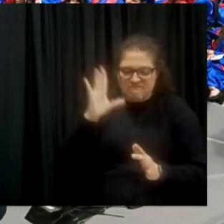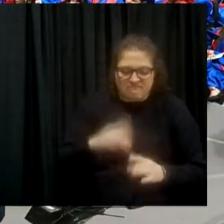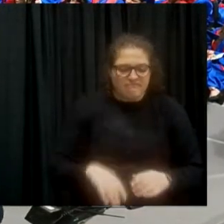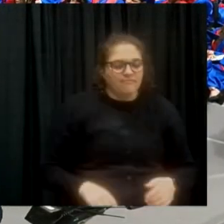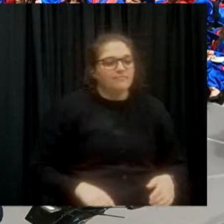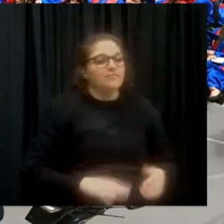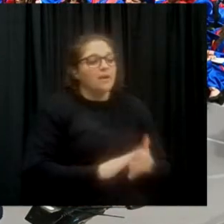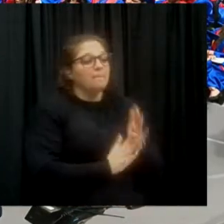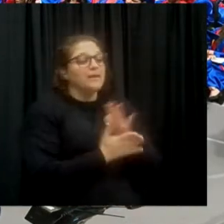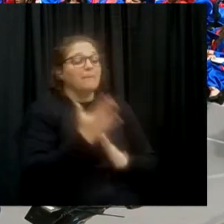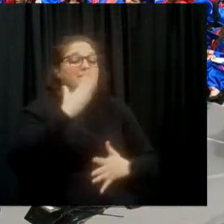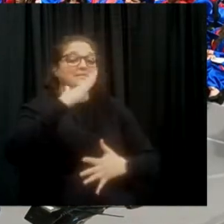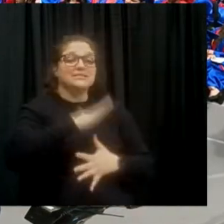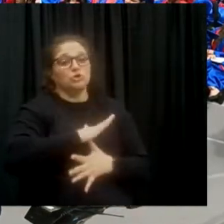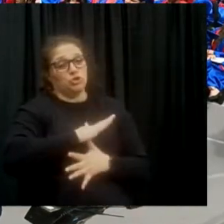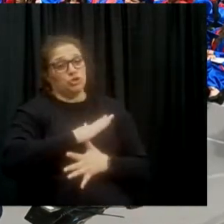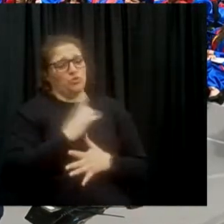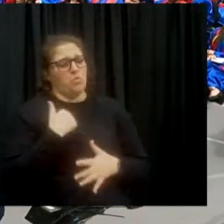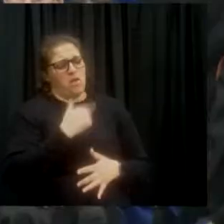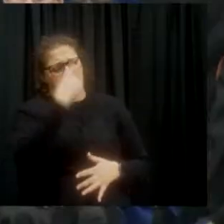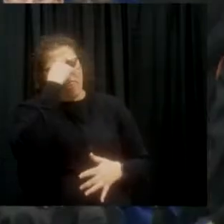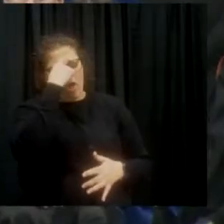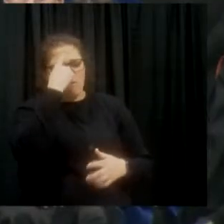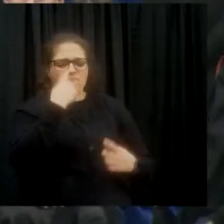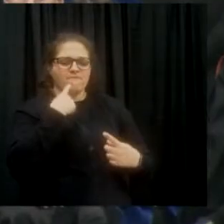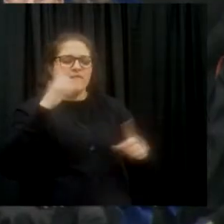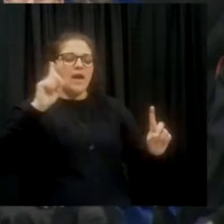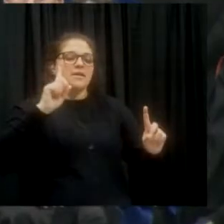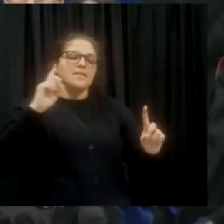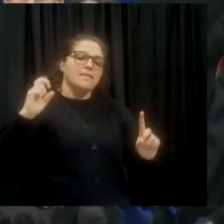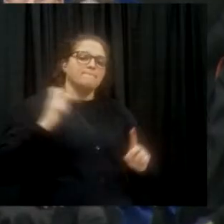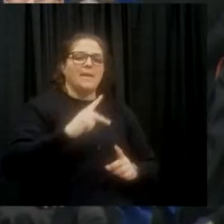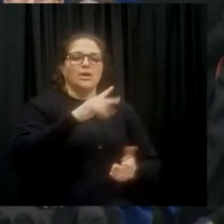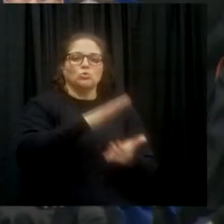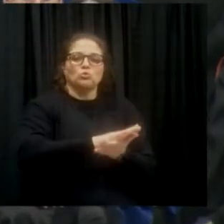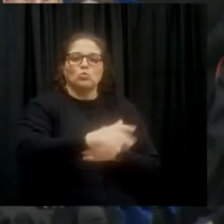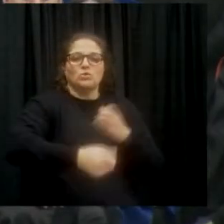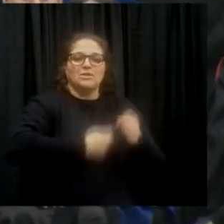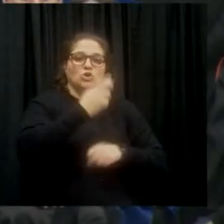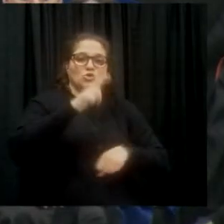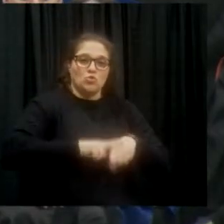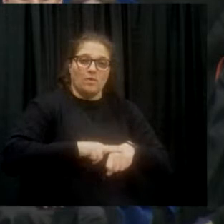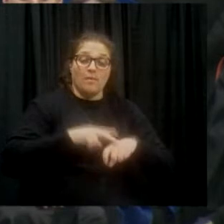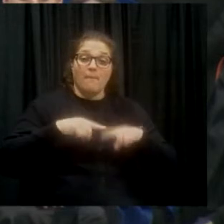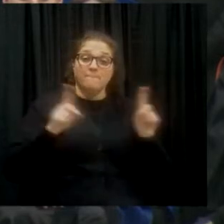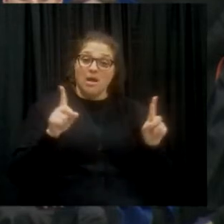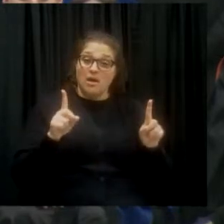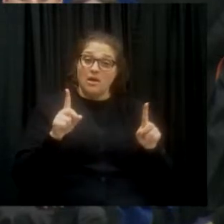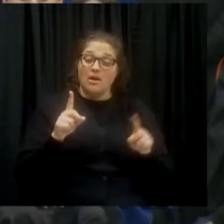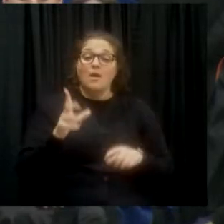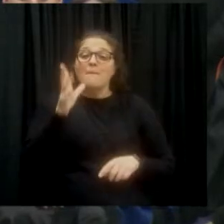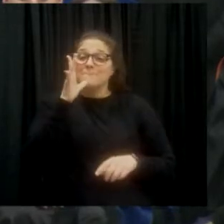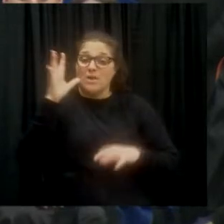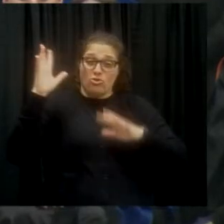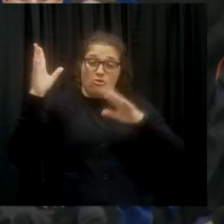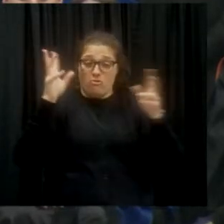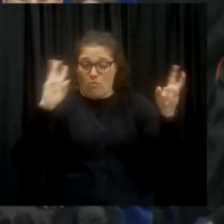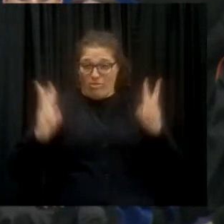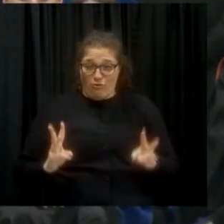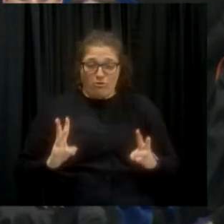Finally coming in as seniors, we all thought we would finally get a regular school year, but Mother Nature had different plans for